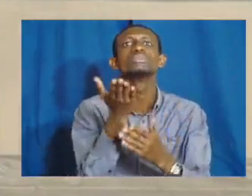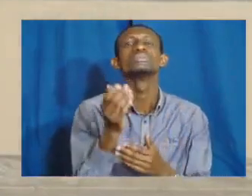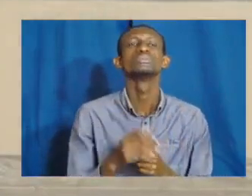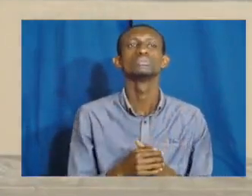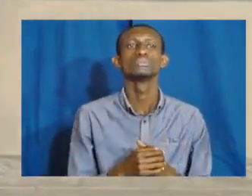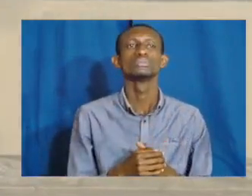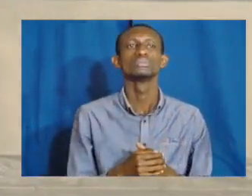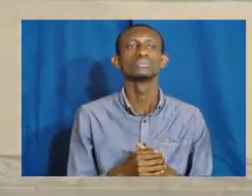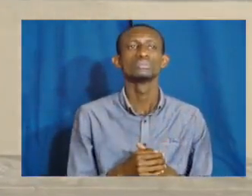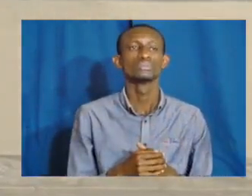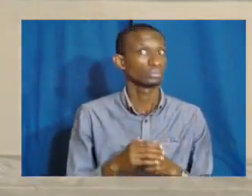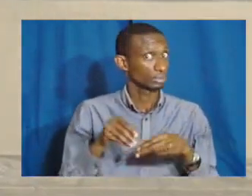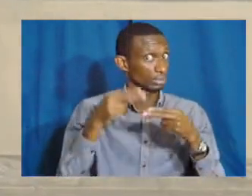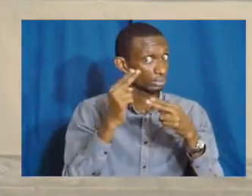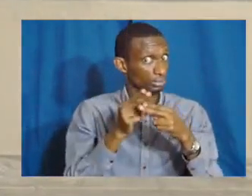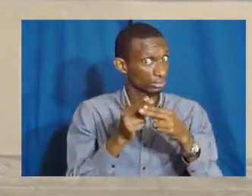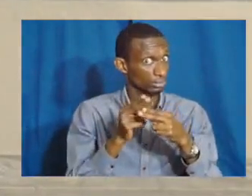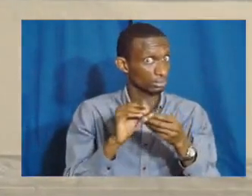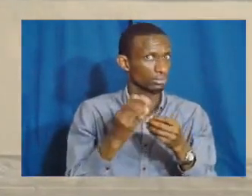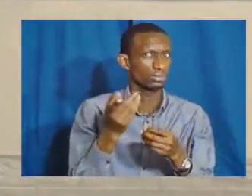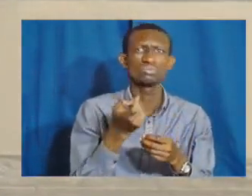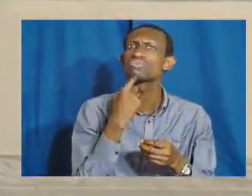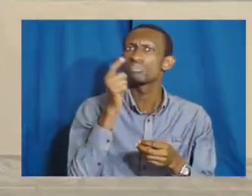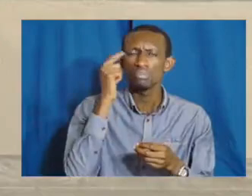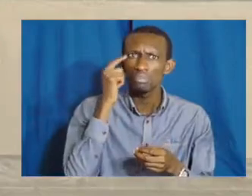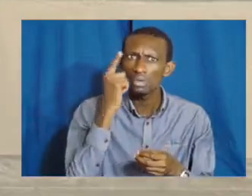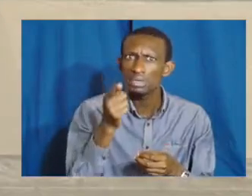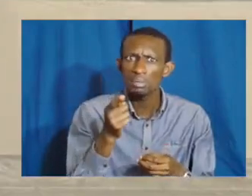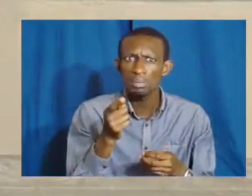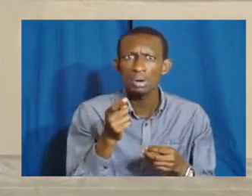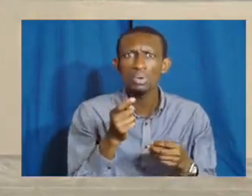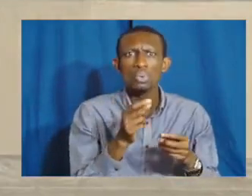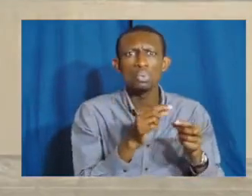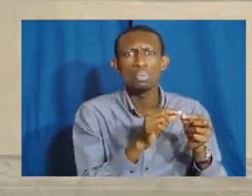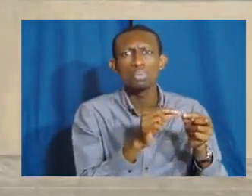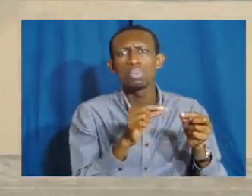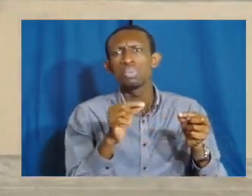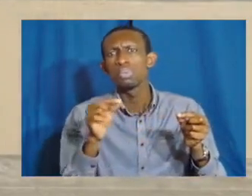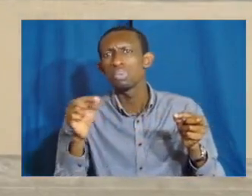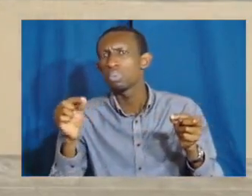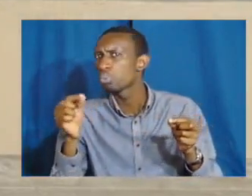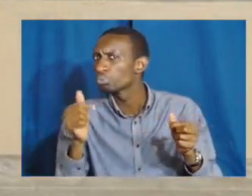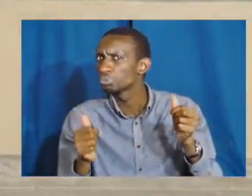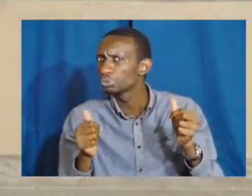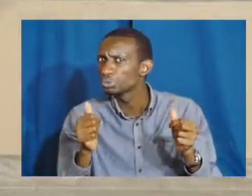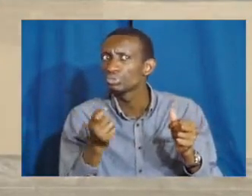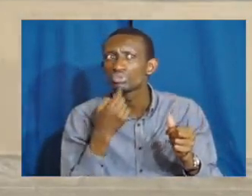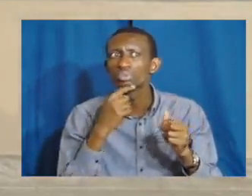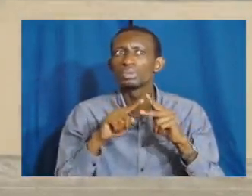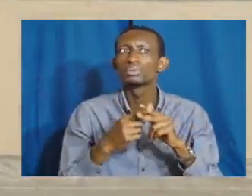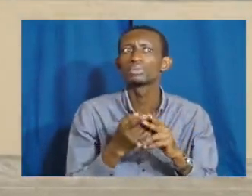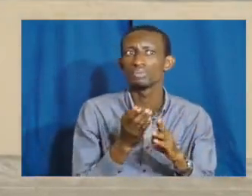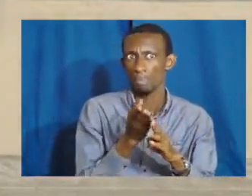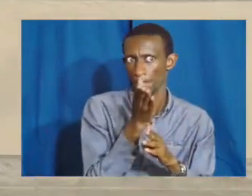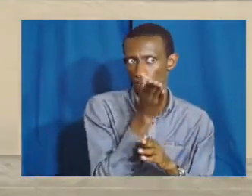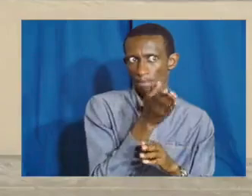atoms. And you have to remember, you need to look for the longest chain. So if you start from here, this must be carbon number